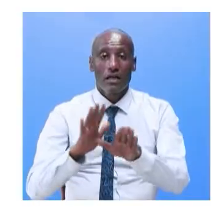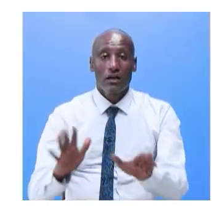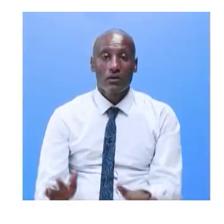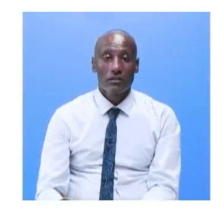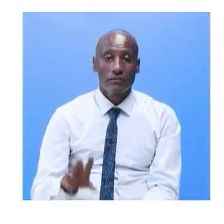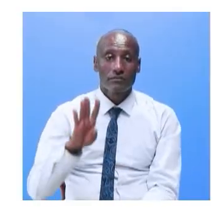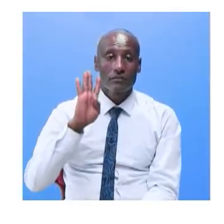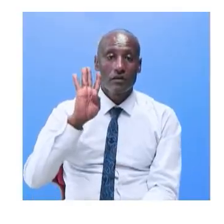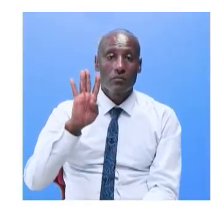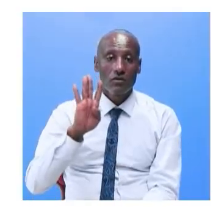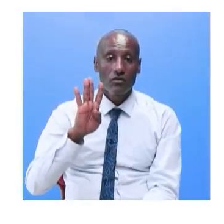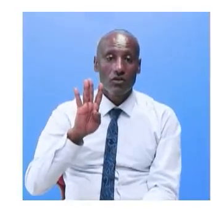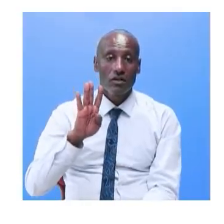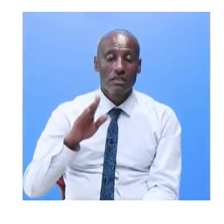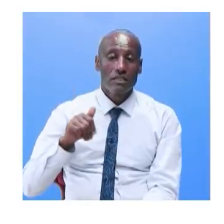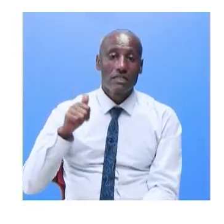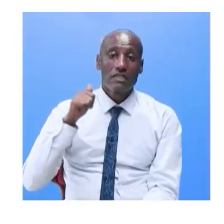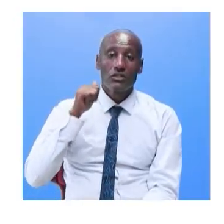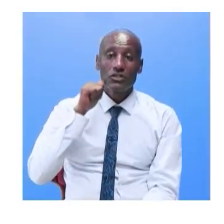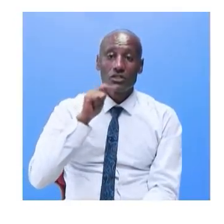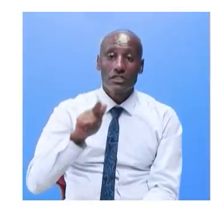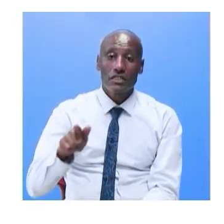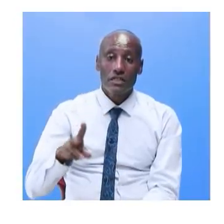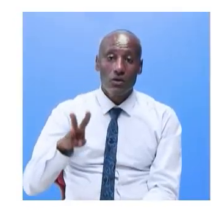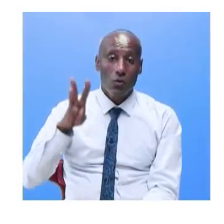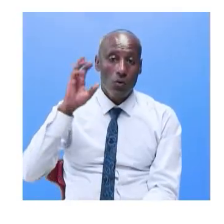4. She was